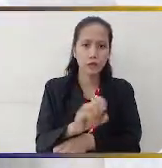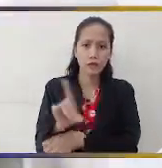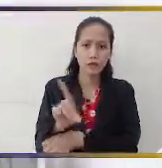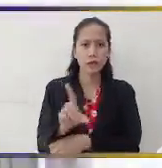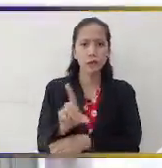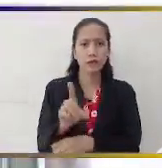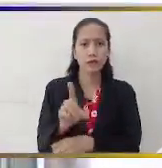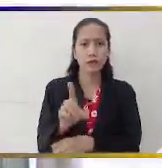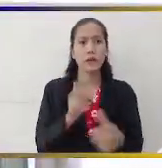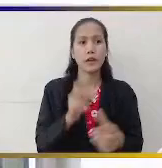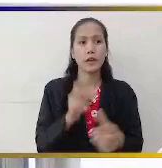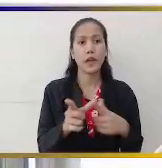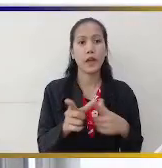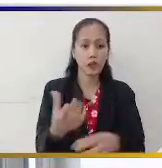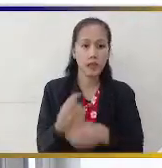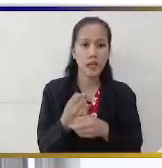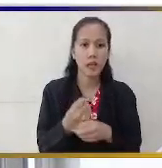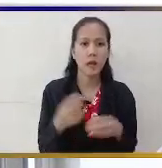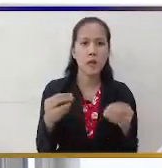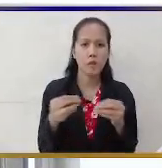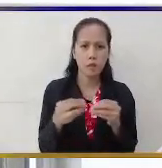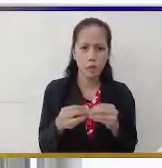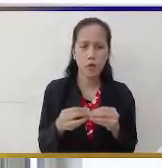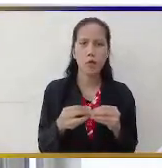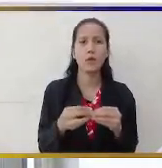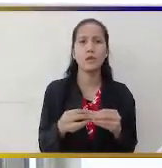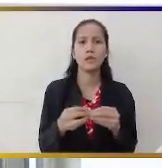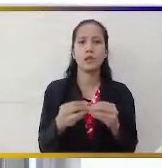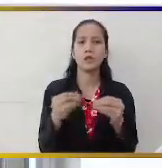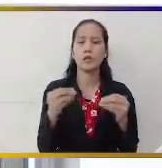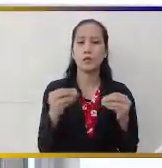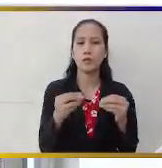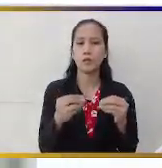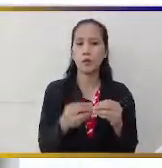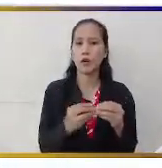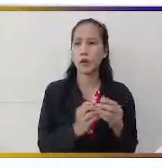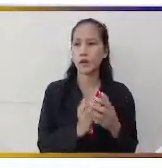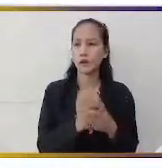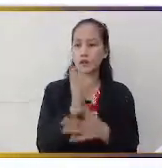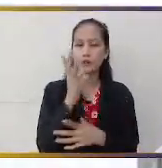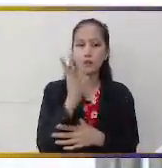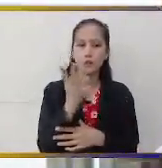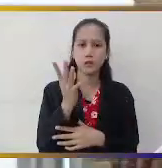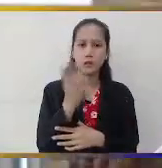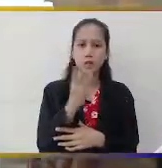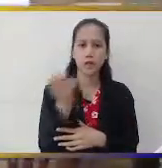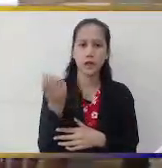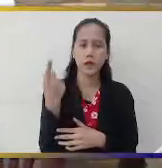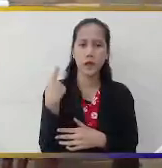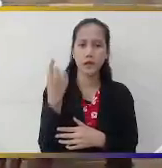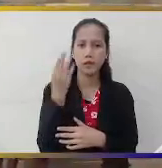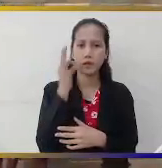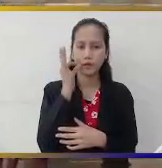get 4 or 5 trees, you're going to have thousands of apples. Okay, here goes. And this is